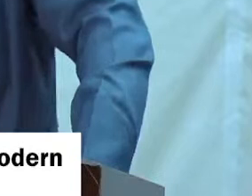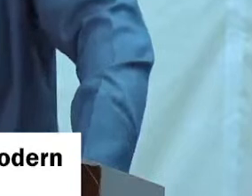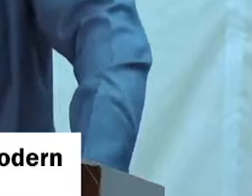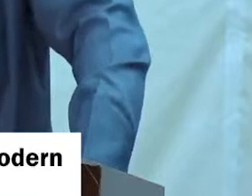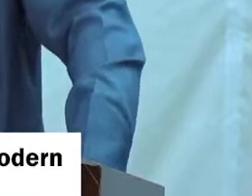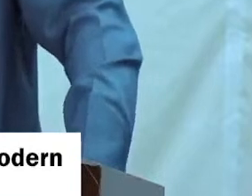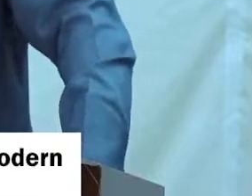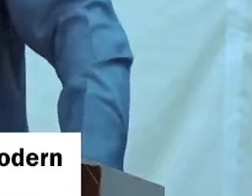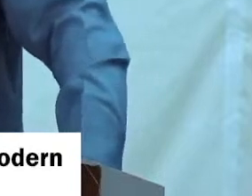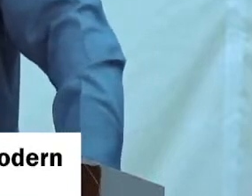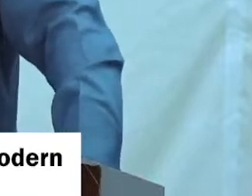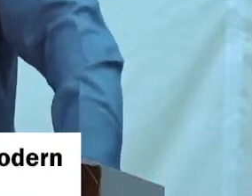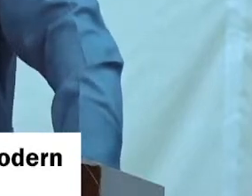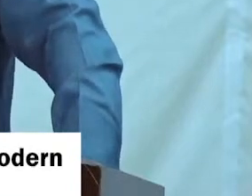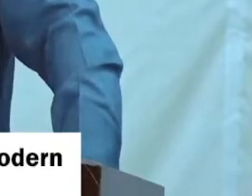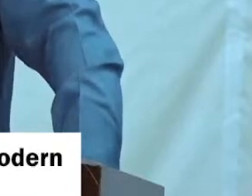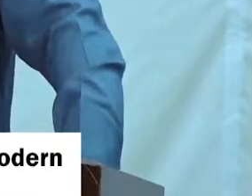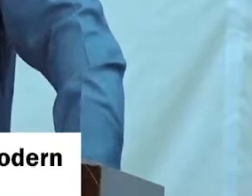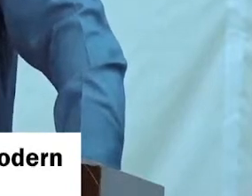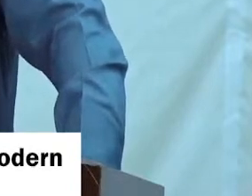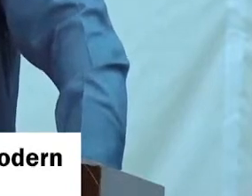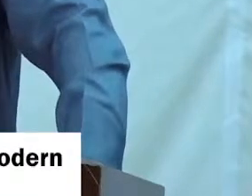Mrs. B.C. Adeleye Fayemi,